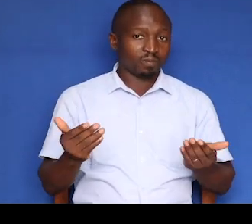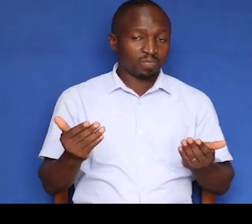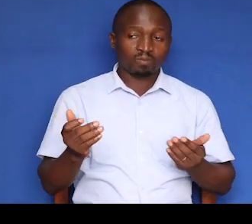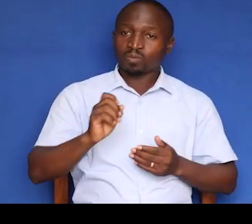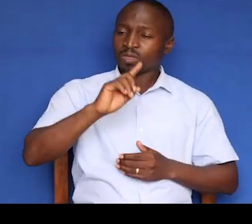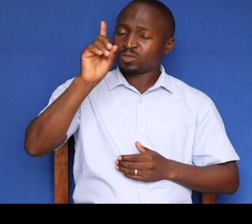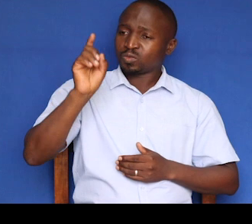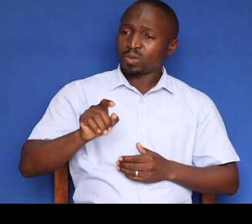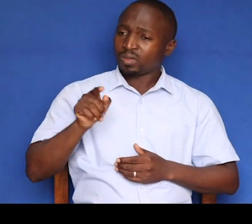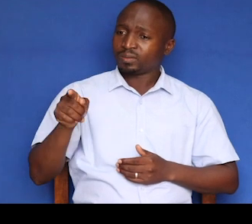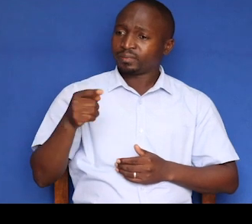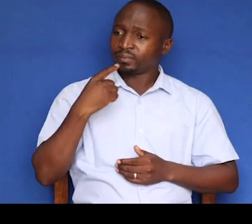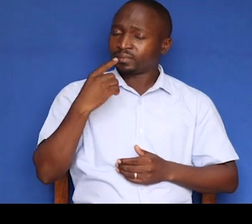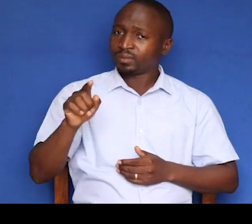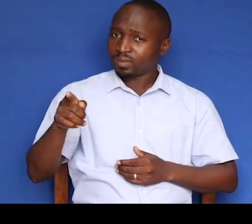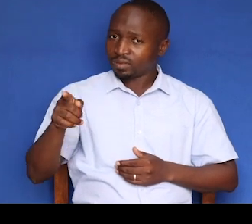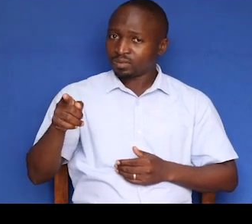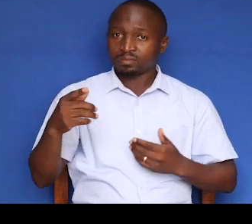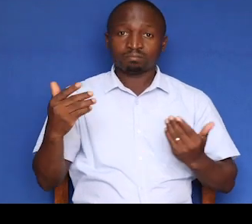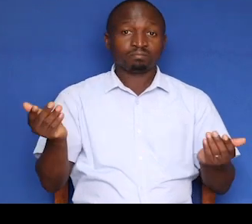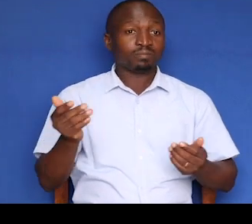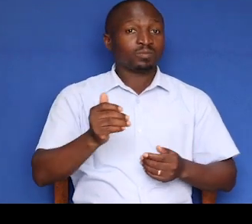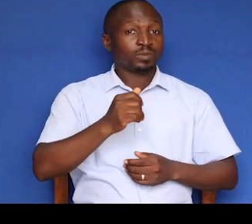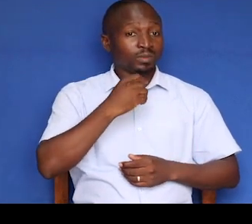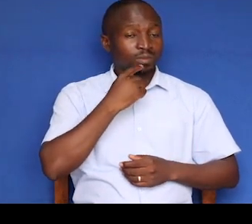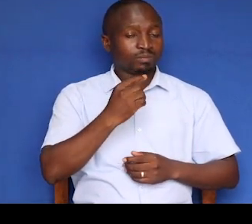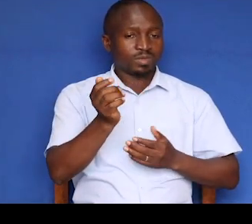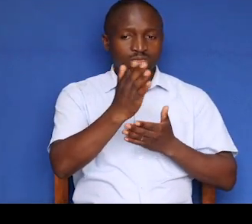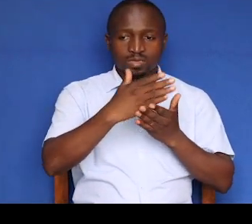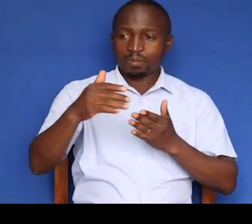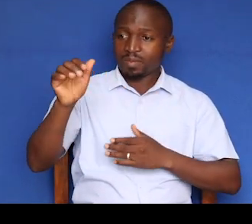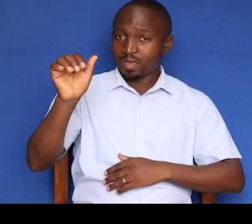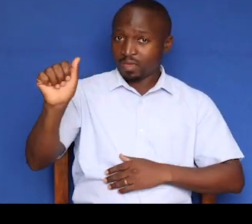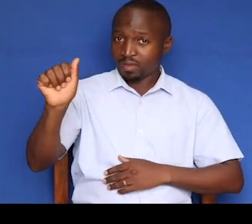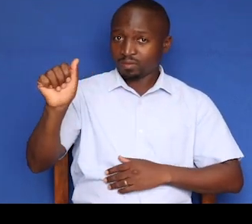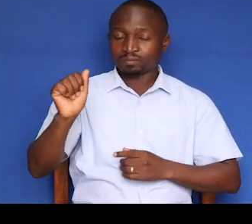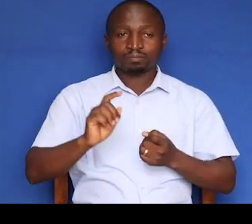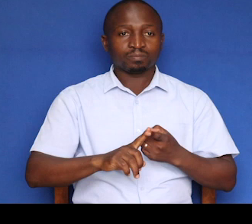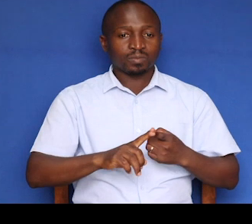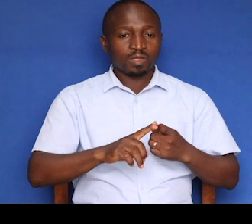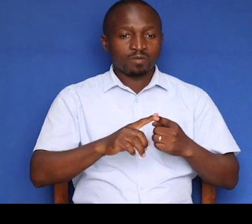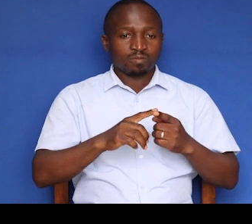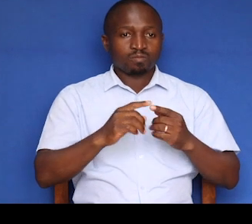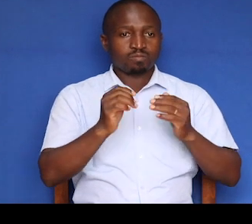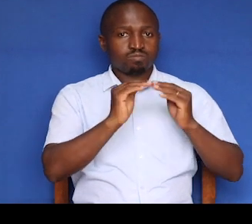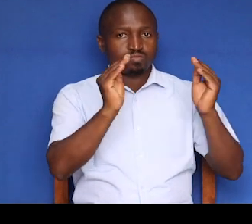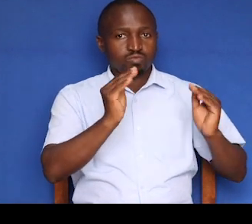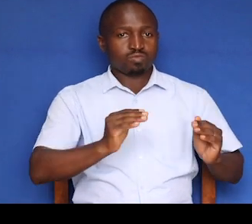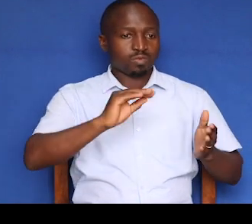So what the question says? Question asks, part A, which market structure the